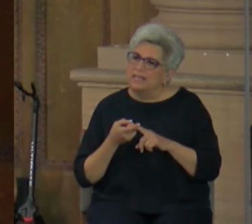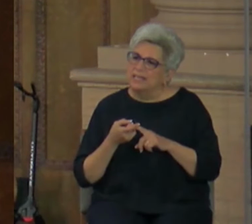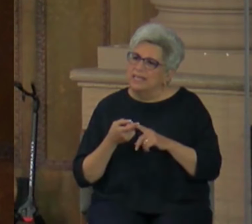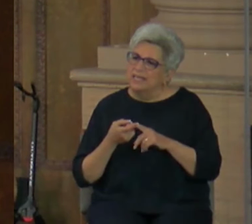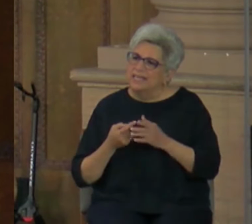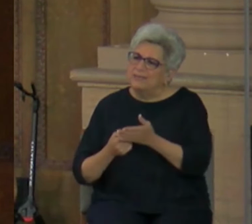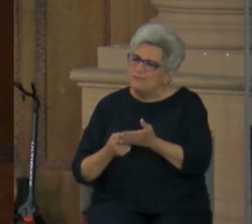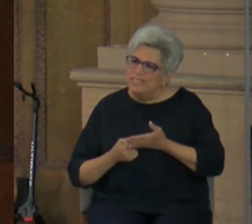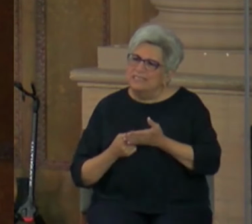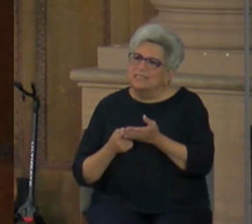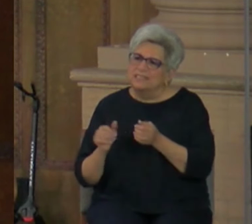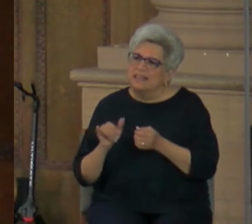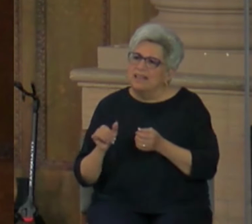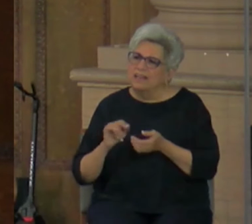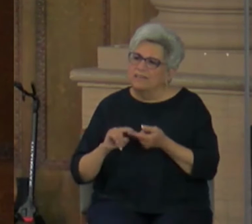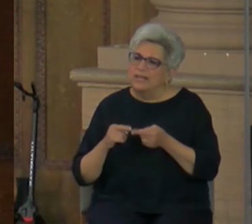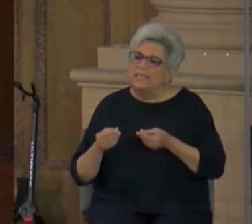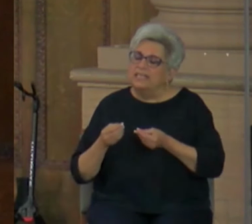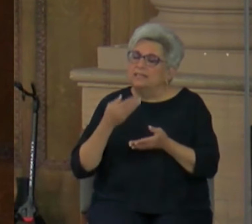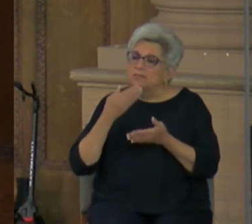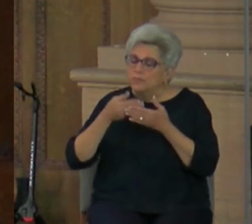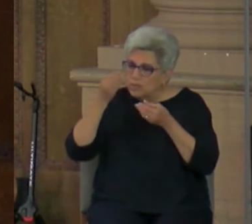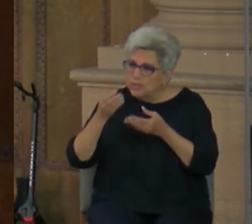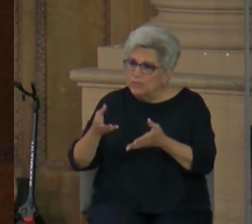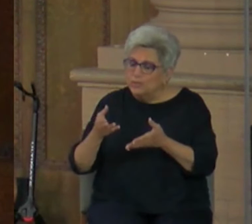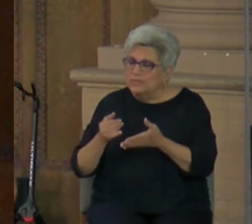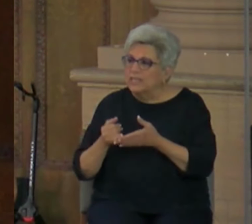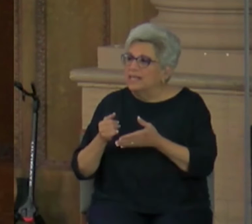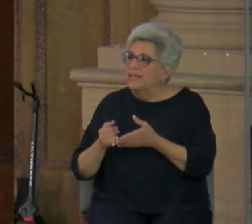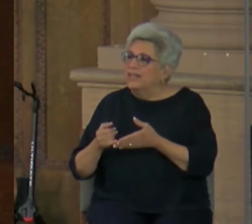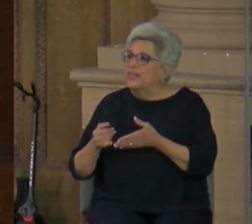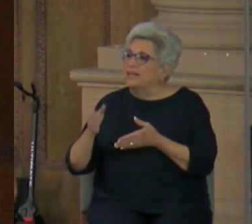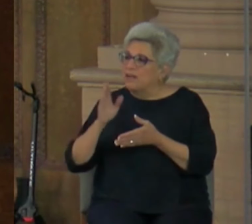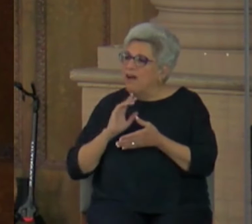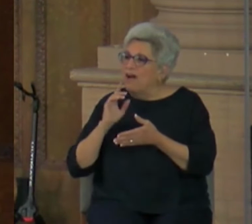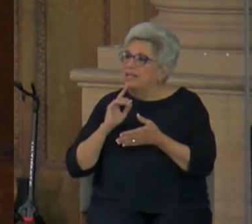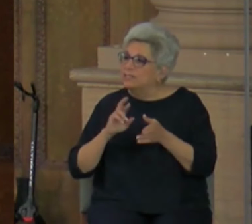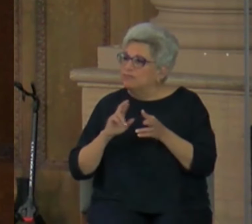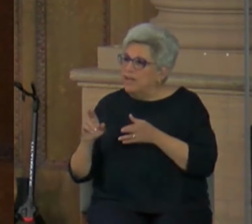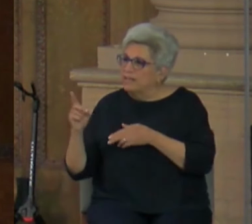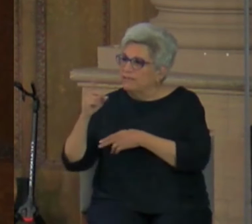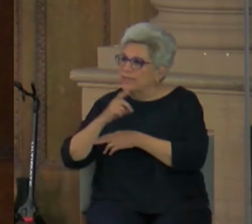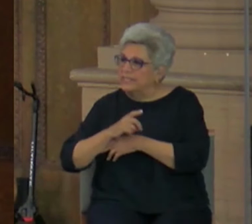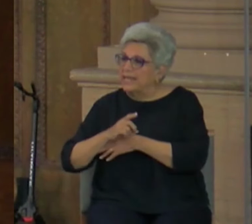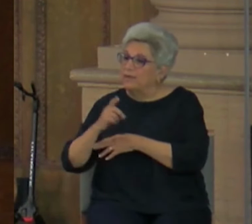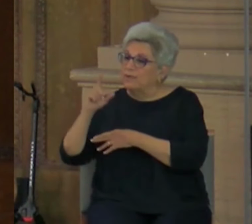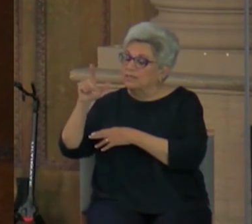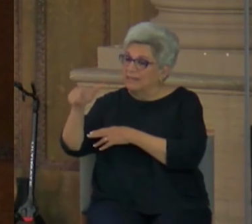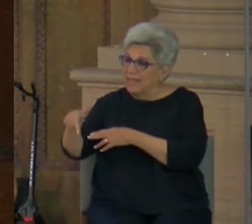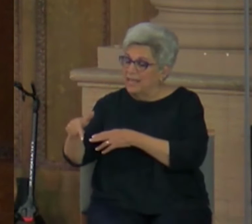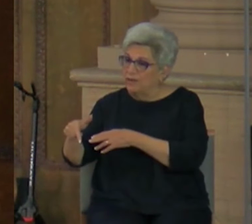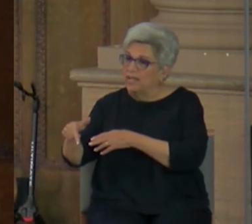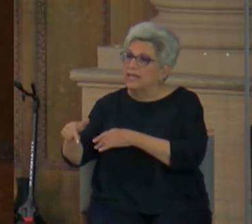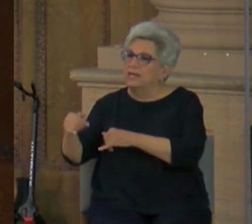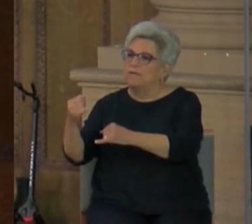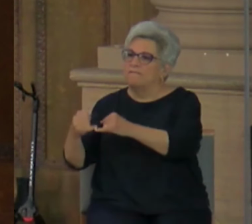gives him the good news that he is preparing for that day when he will finally defeat evil.